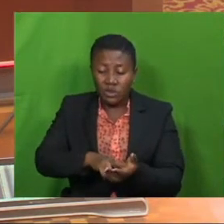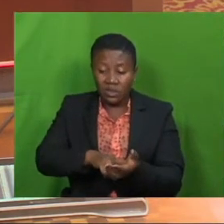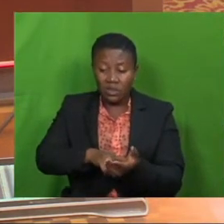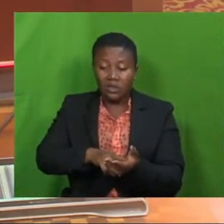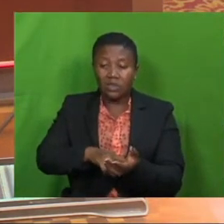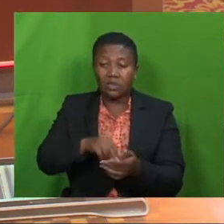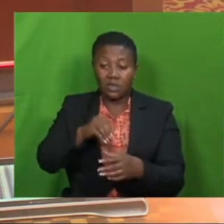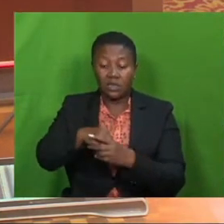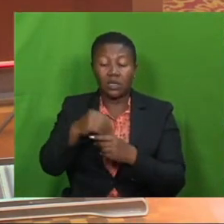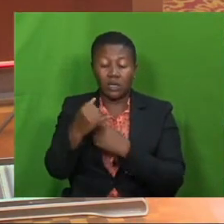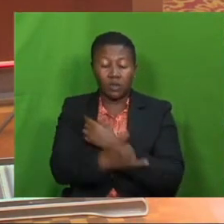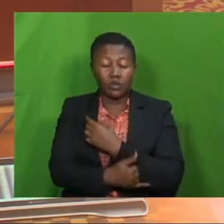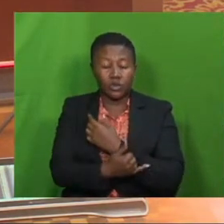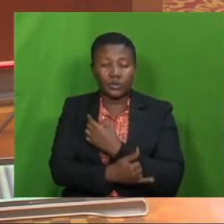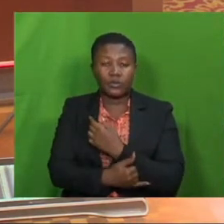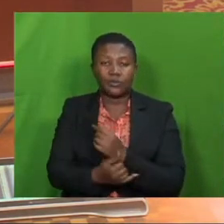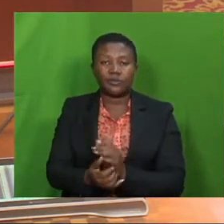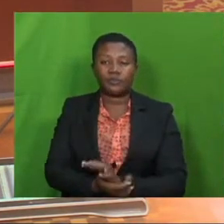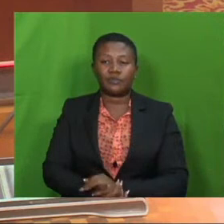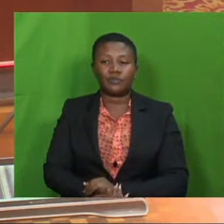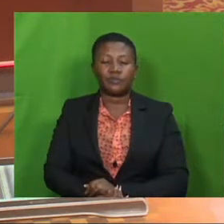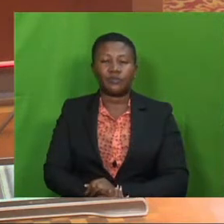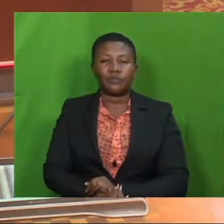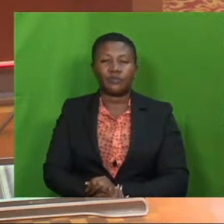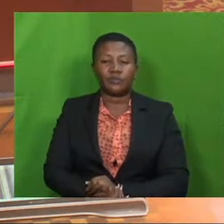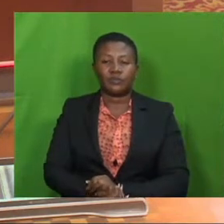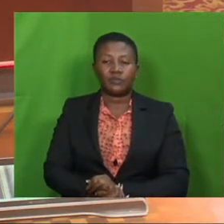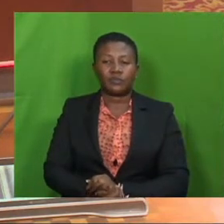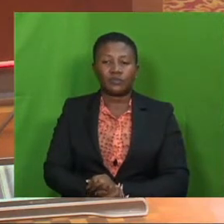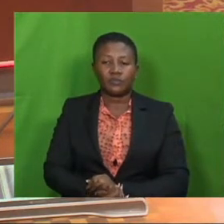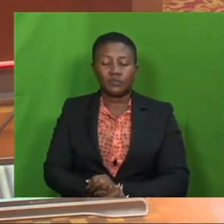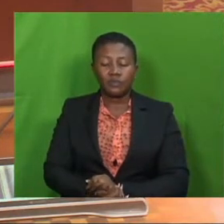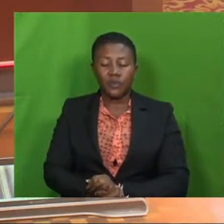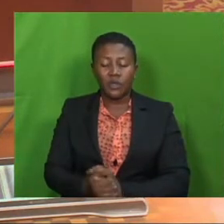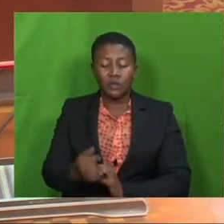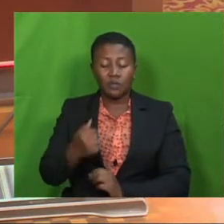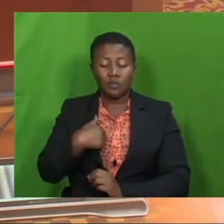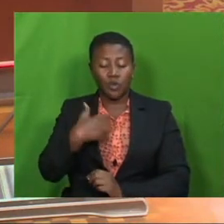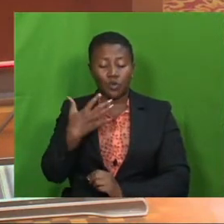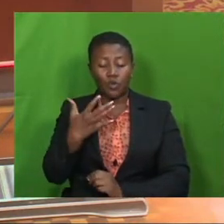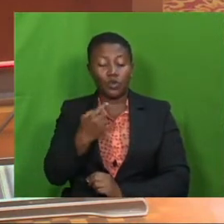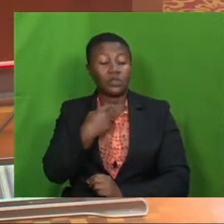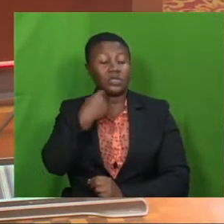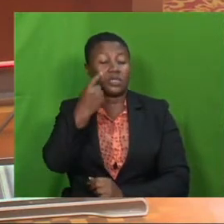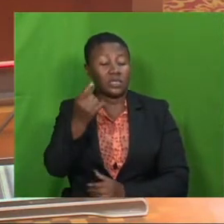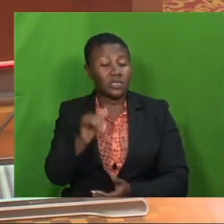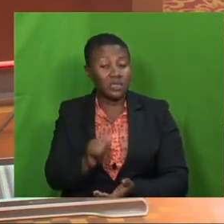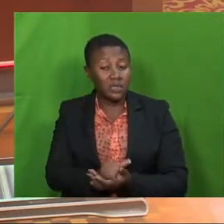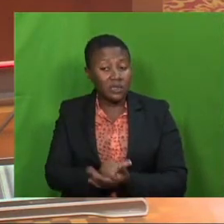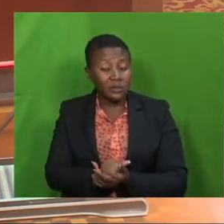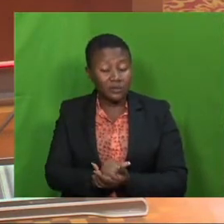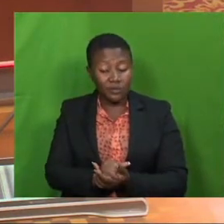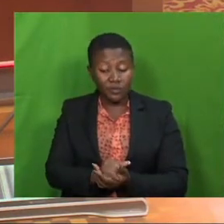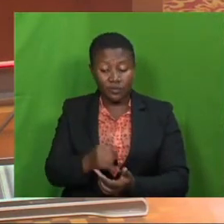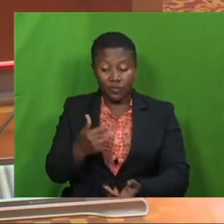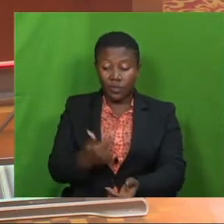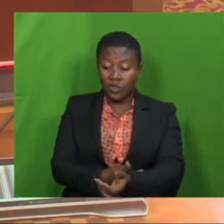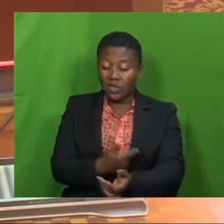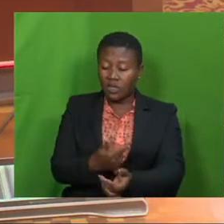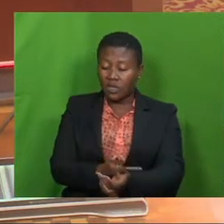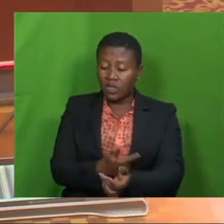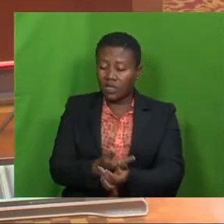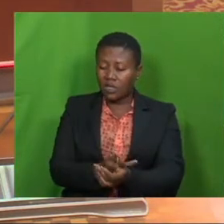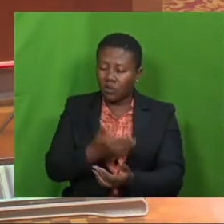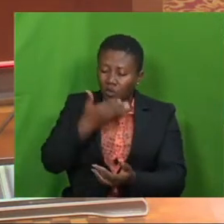country. Mr. Speaker, I would like to categorically state that Ghana is a good example